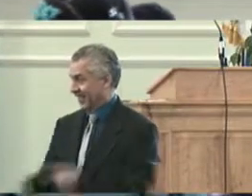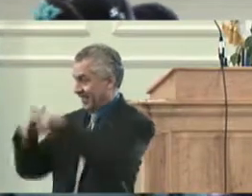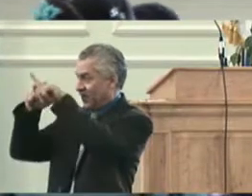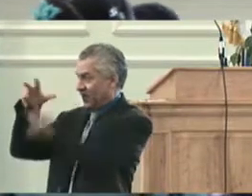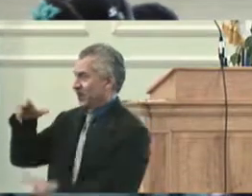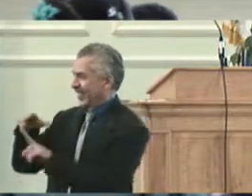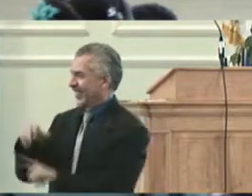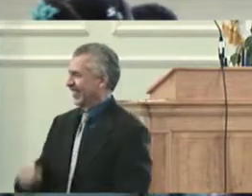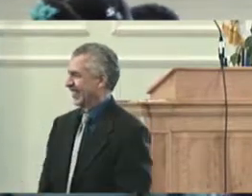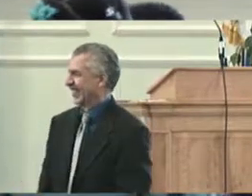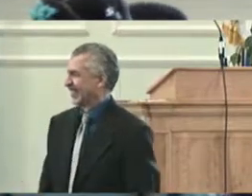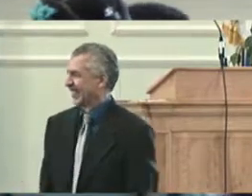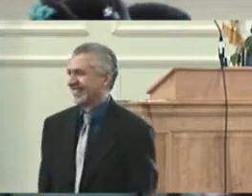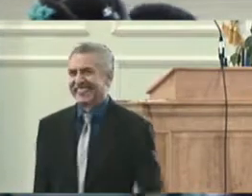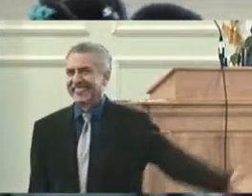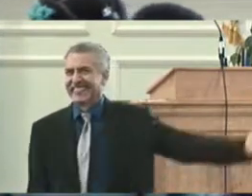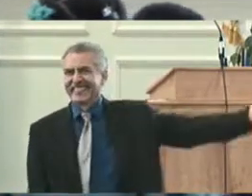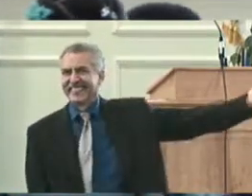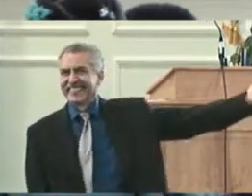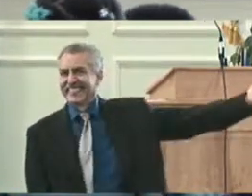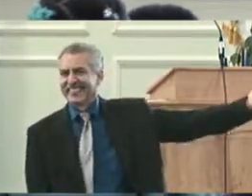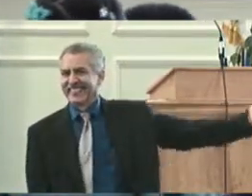for them to walk on water?